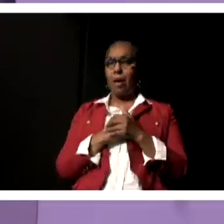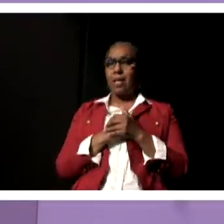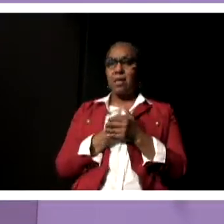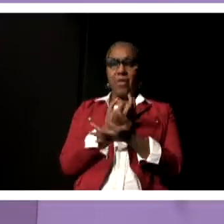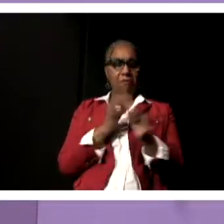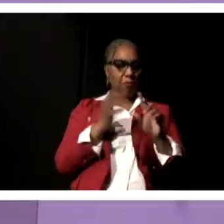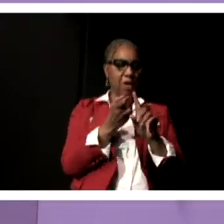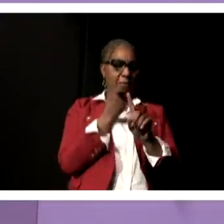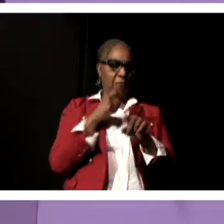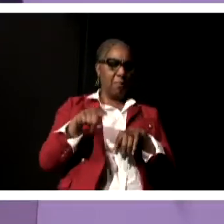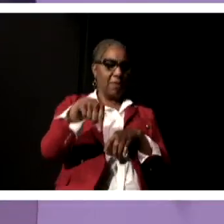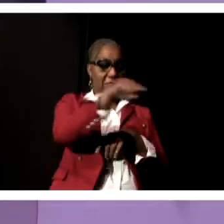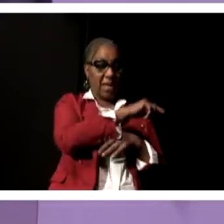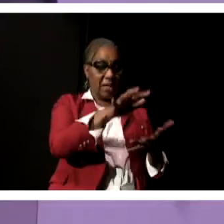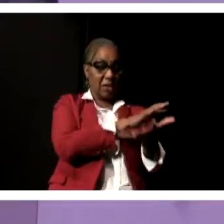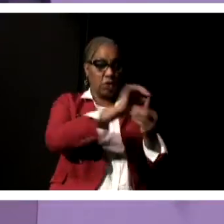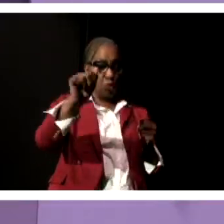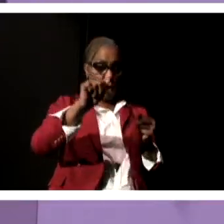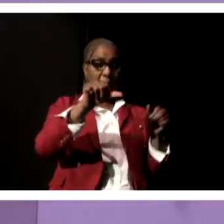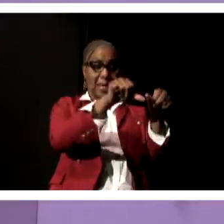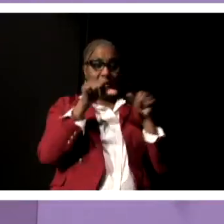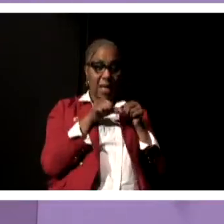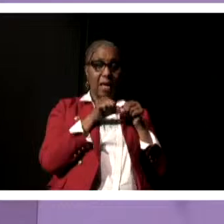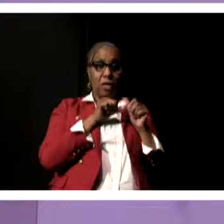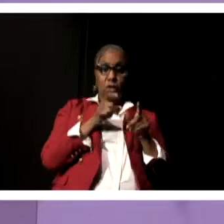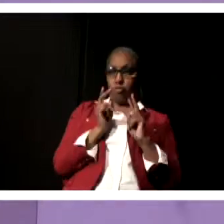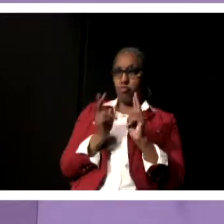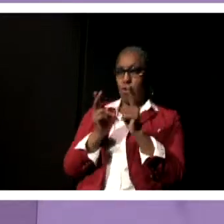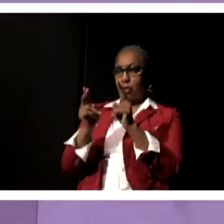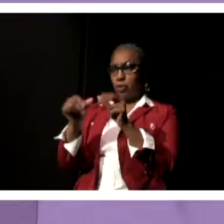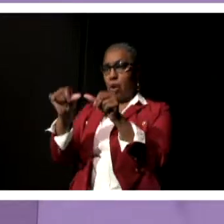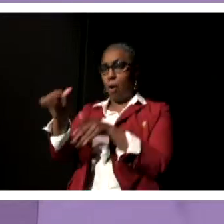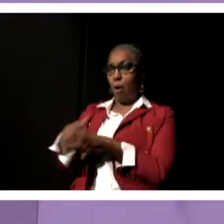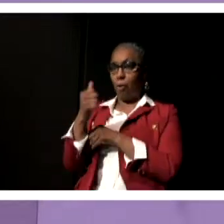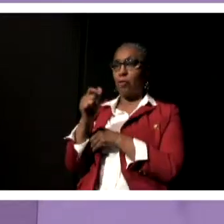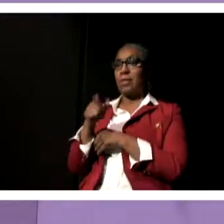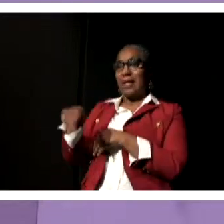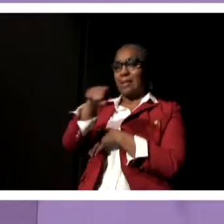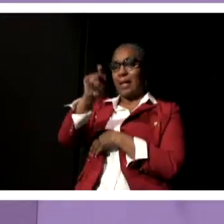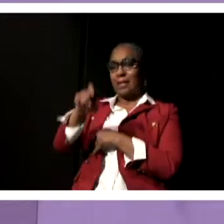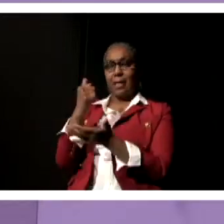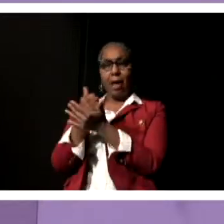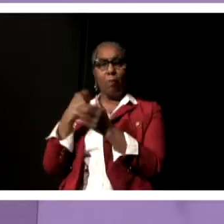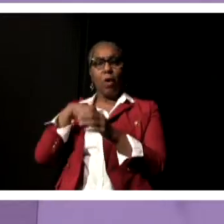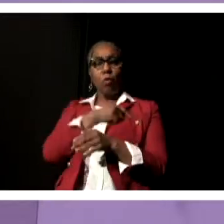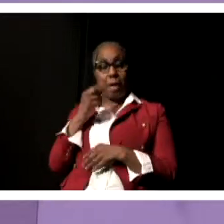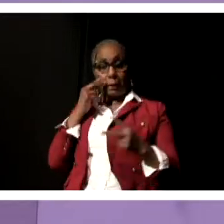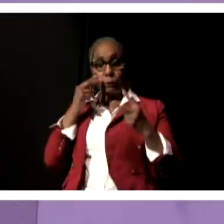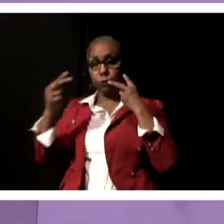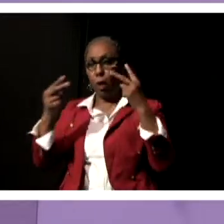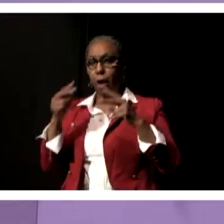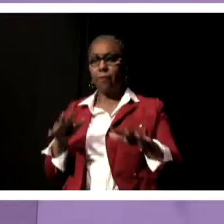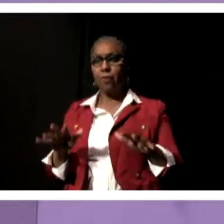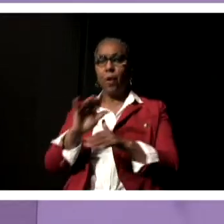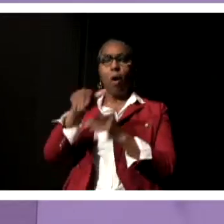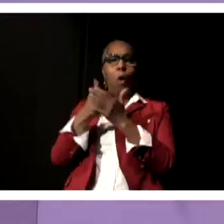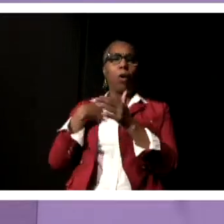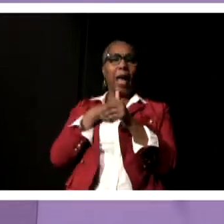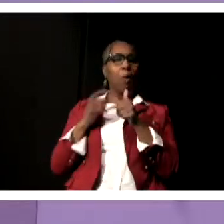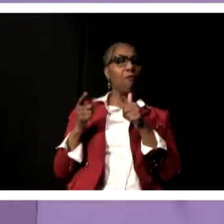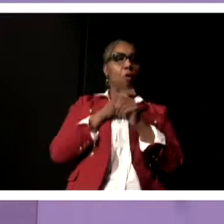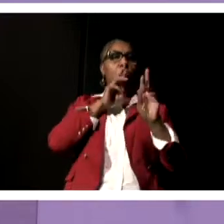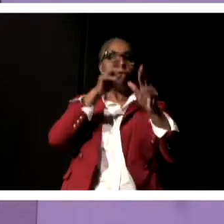from their destroyed station to rush towards others who needed help. We saw it from all of our first